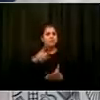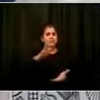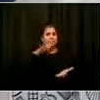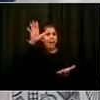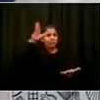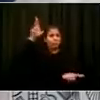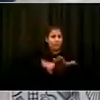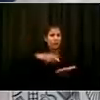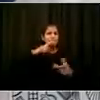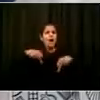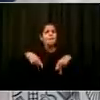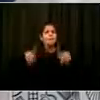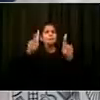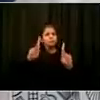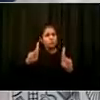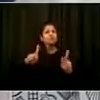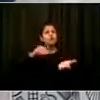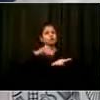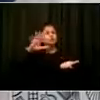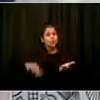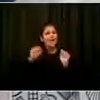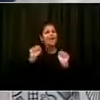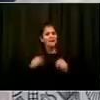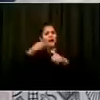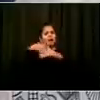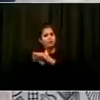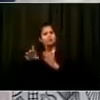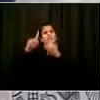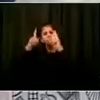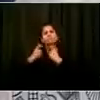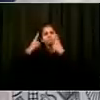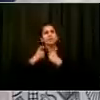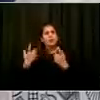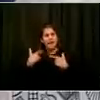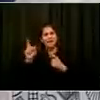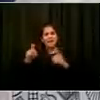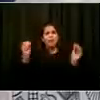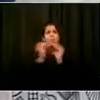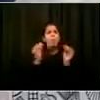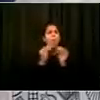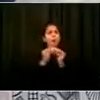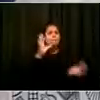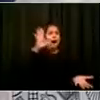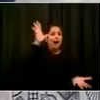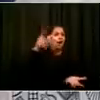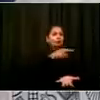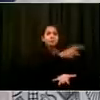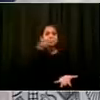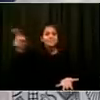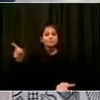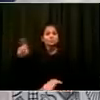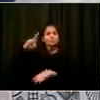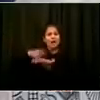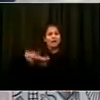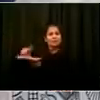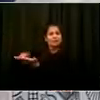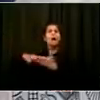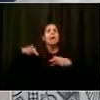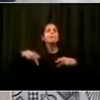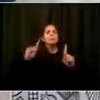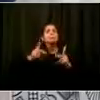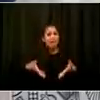ways. Obviously, Learning Bridges, our child care program, will be open. That's on a priority basis, starting with essential workers and families in